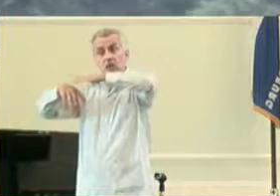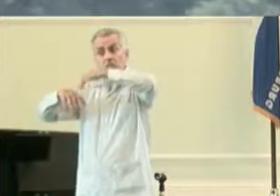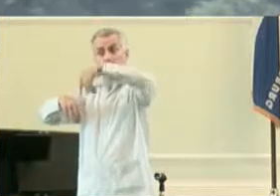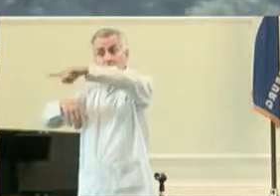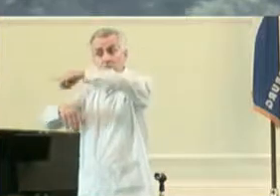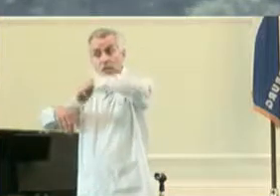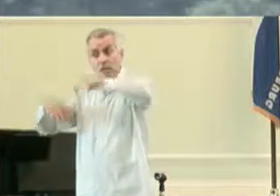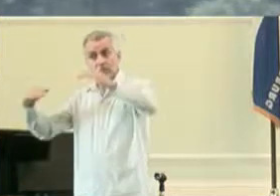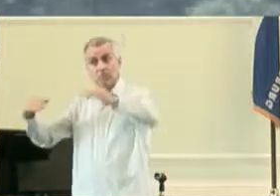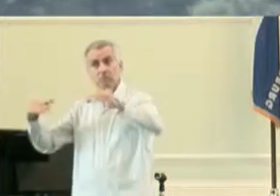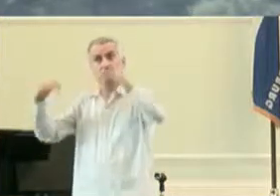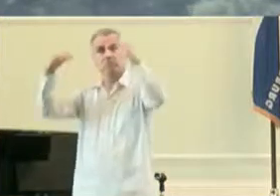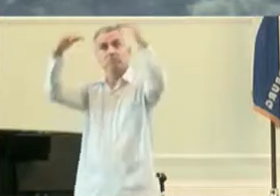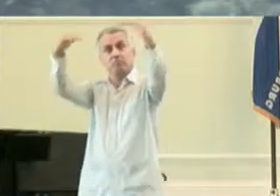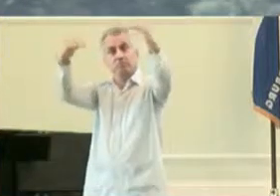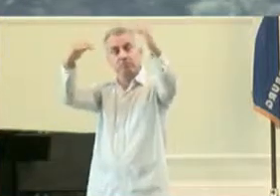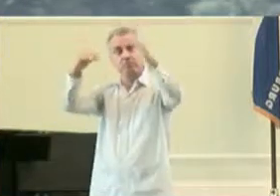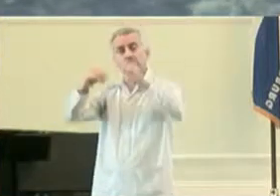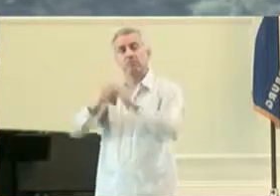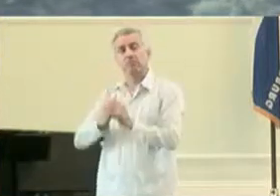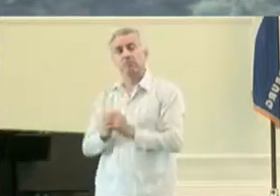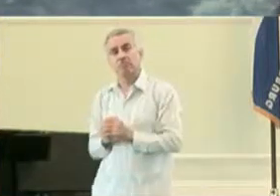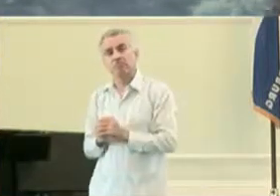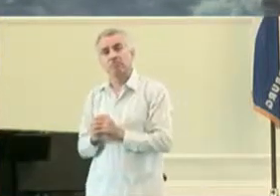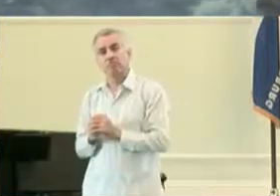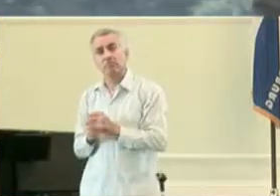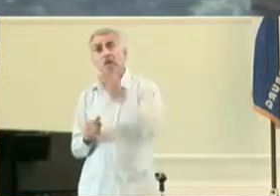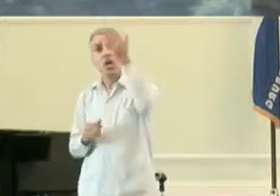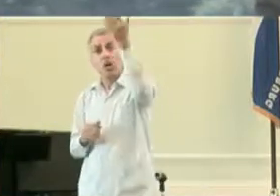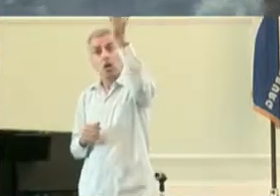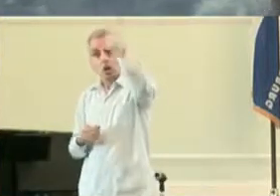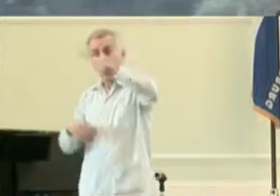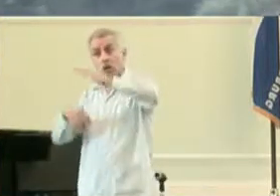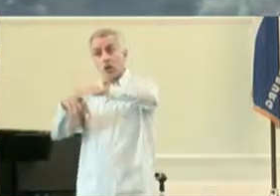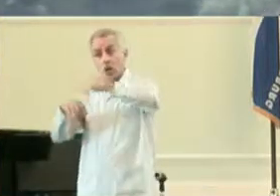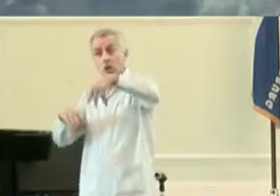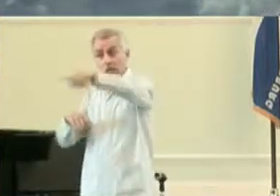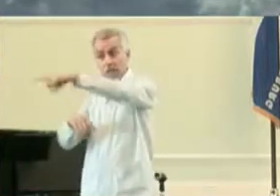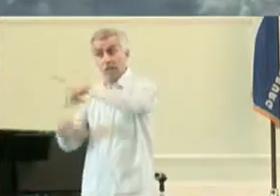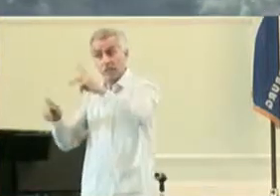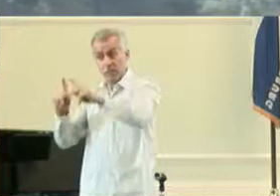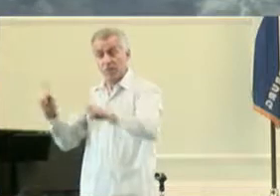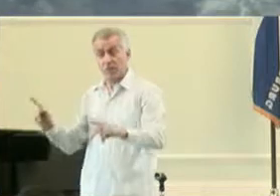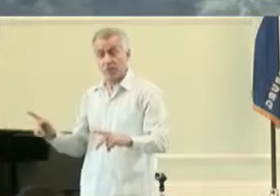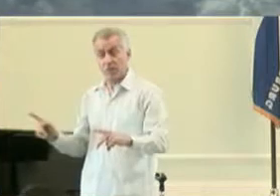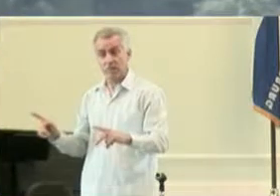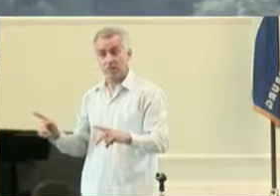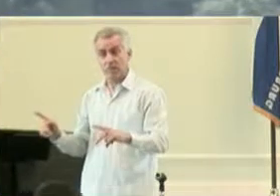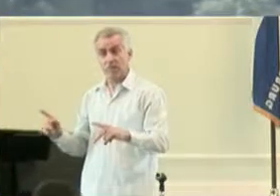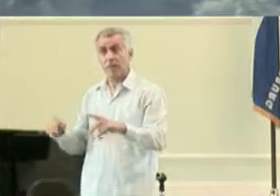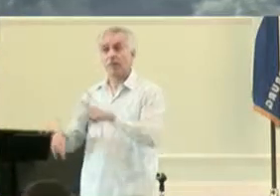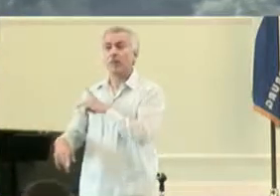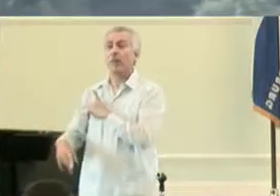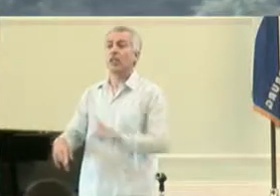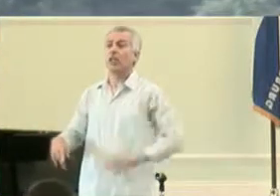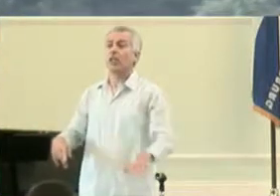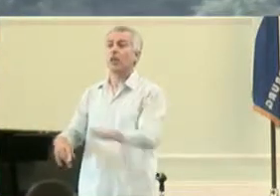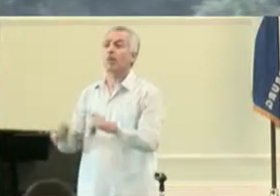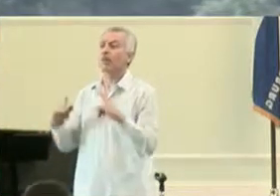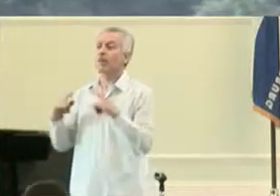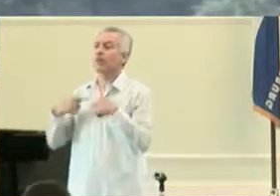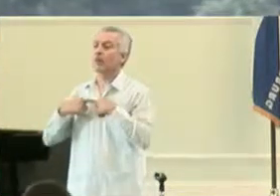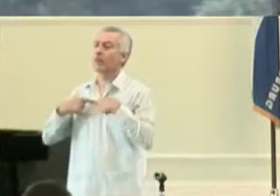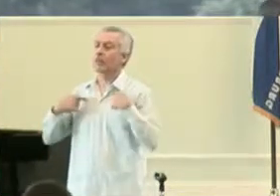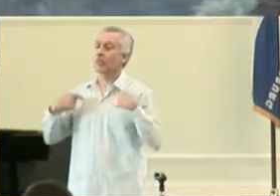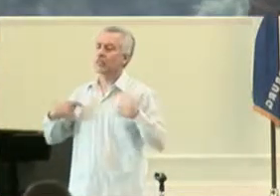You see, God called his people. He says, and you shall be to me a kingdom of priests. In other